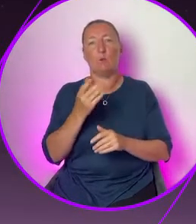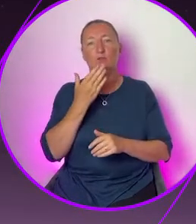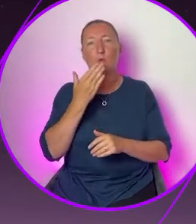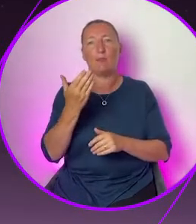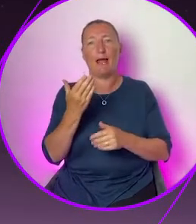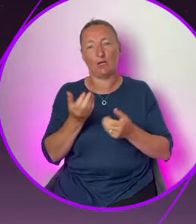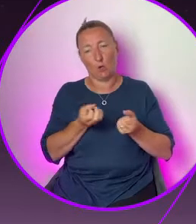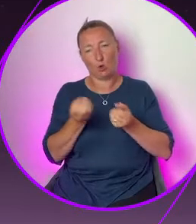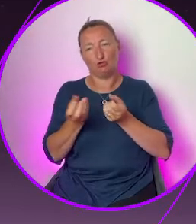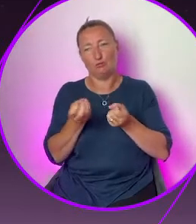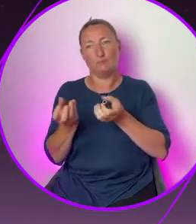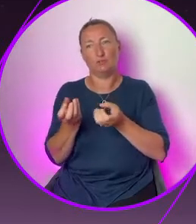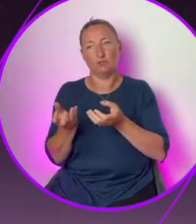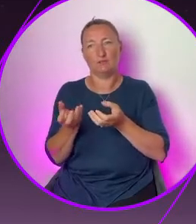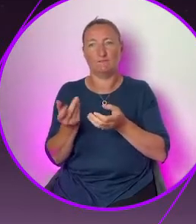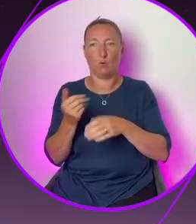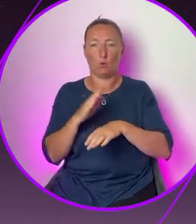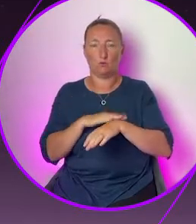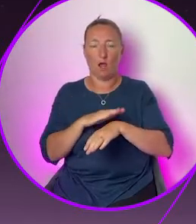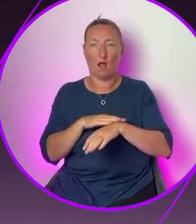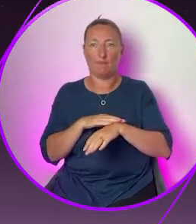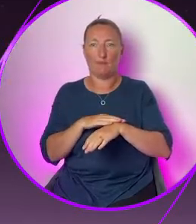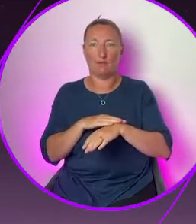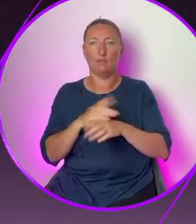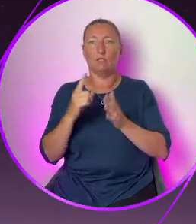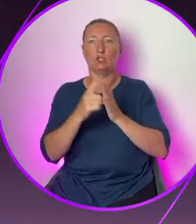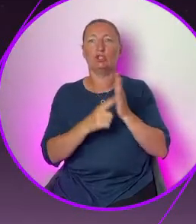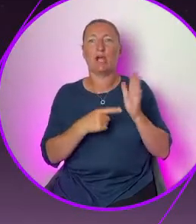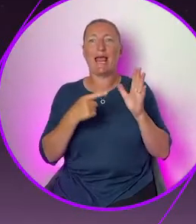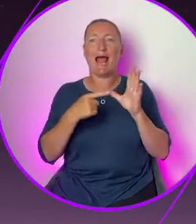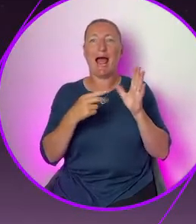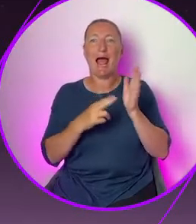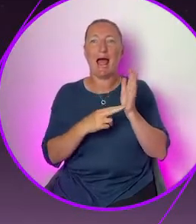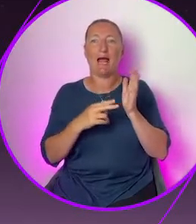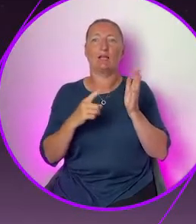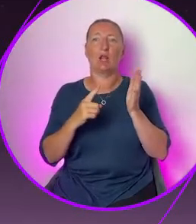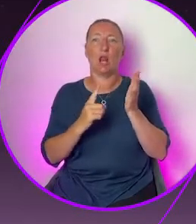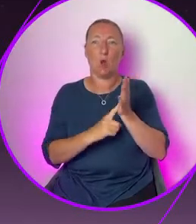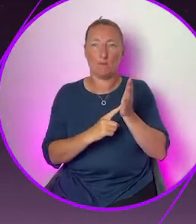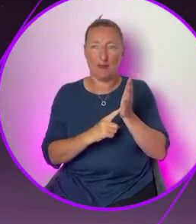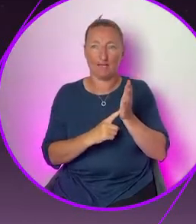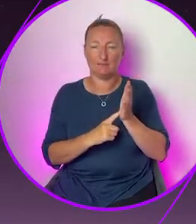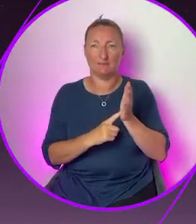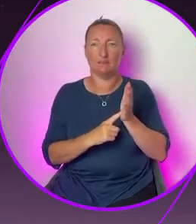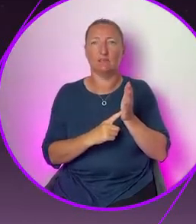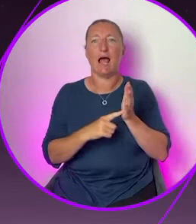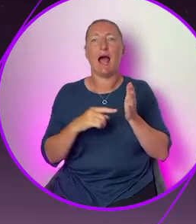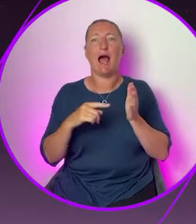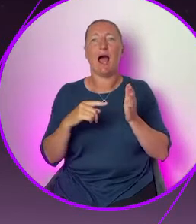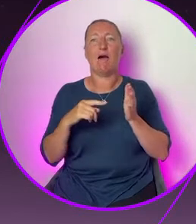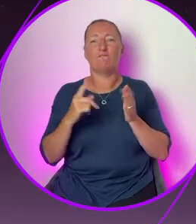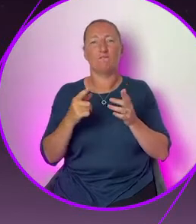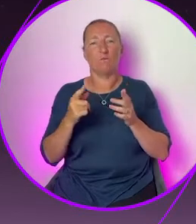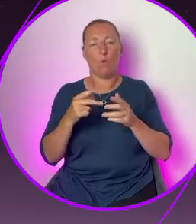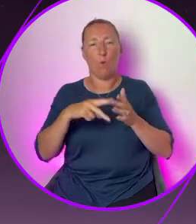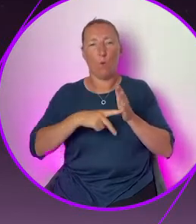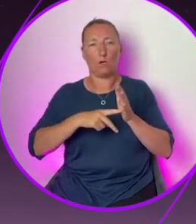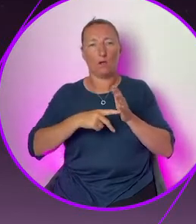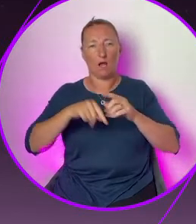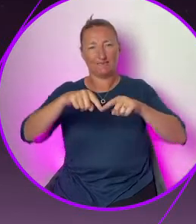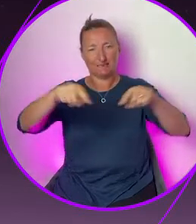wisdom, and expertise, and in particular, Jayan Lopez and Lucy Rose Solid for organizing 2 incredible closed